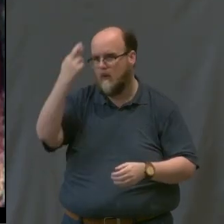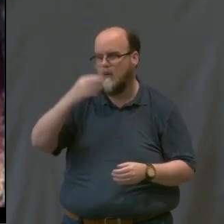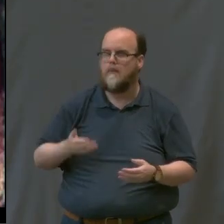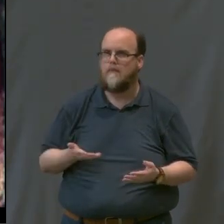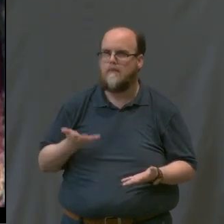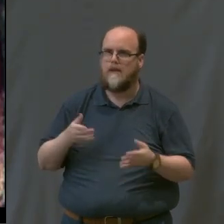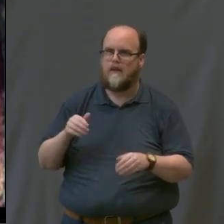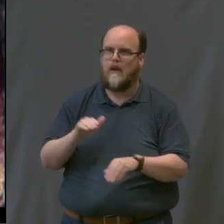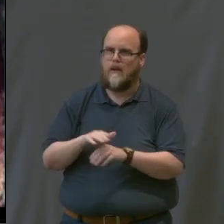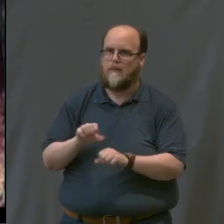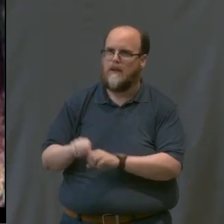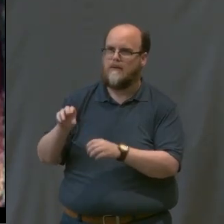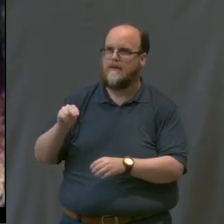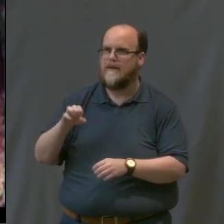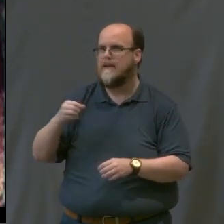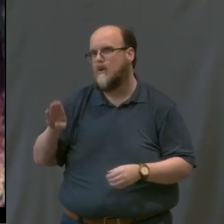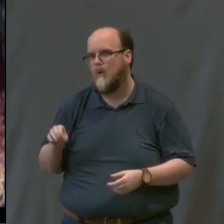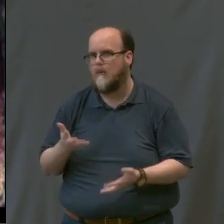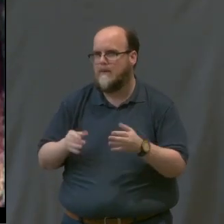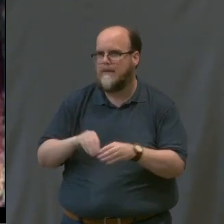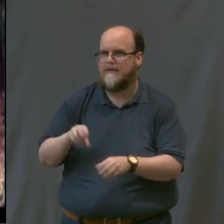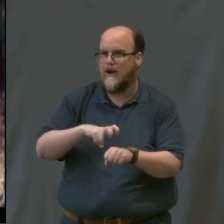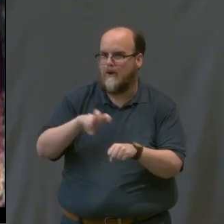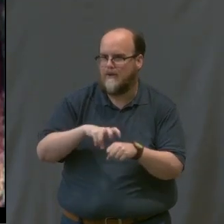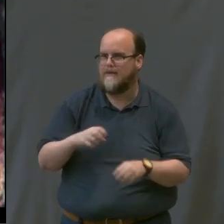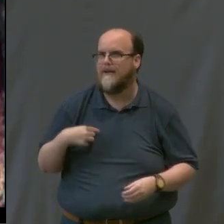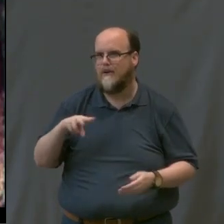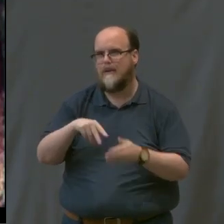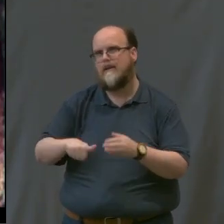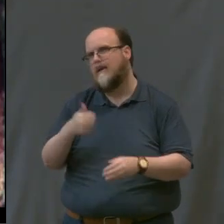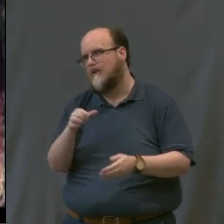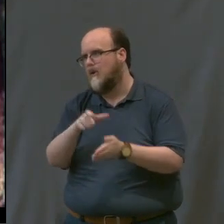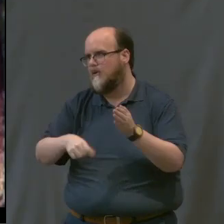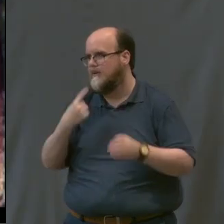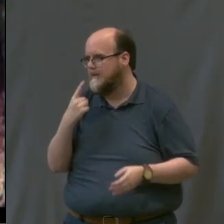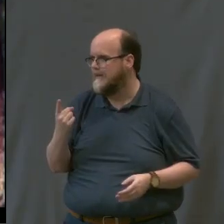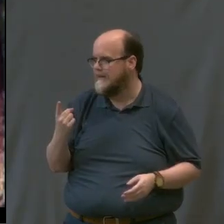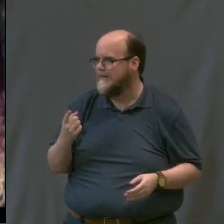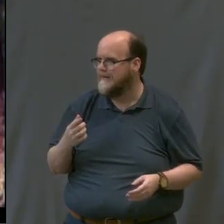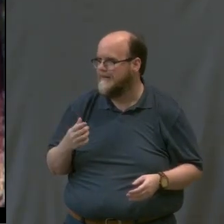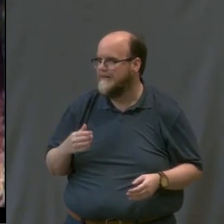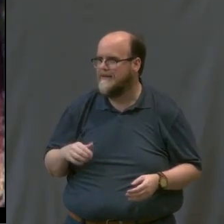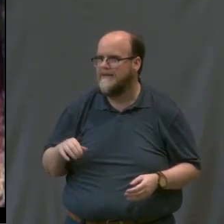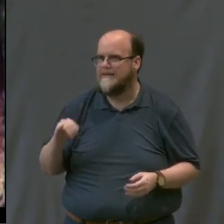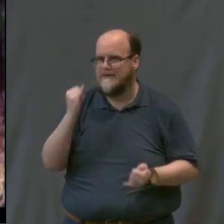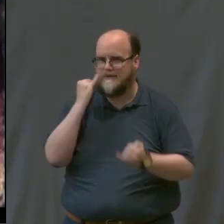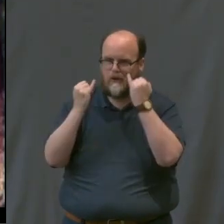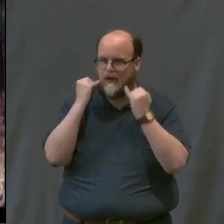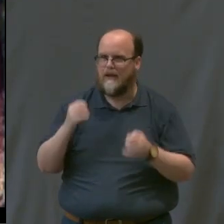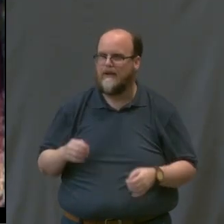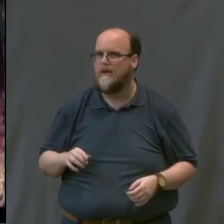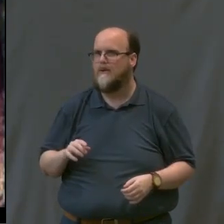could be on Mount Nebo, or it could be in Ireland. I read another article that said that Jeremiah actually